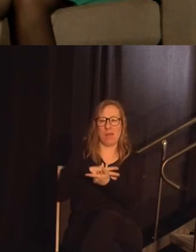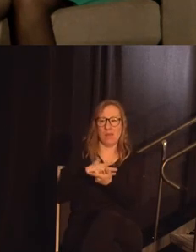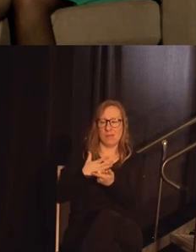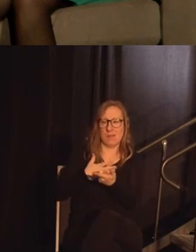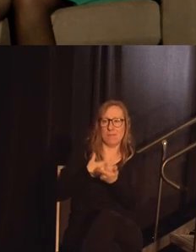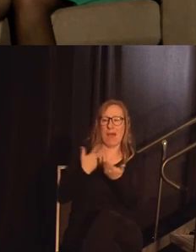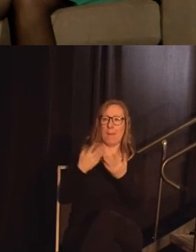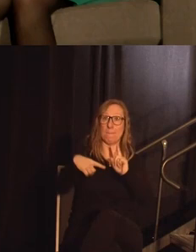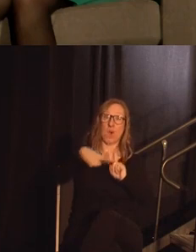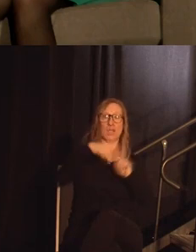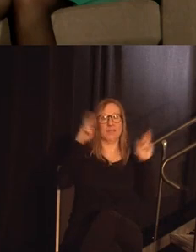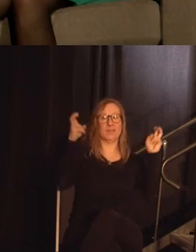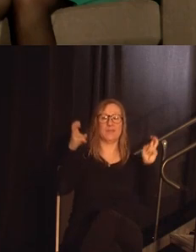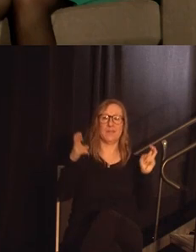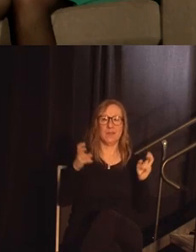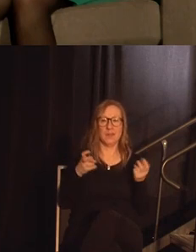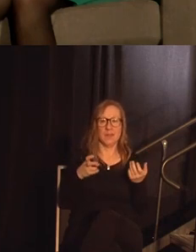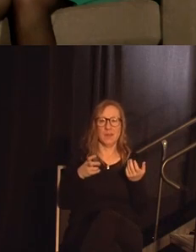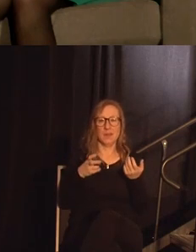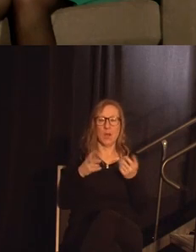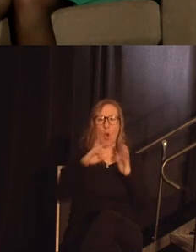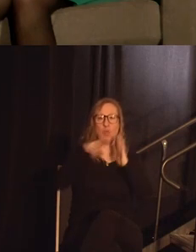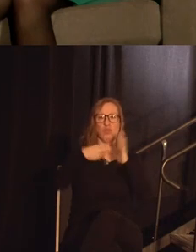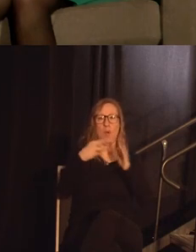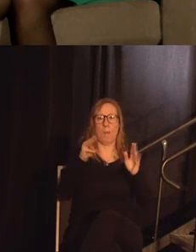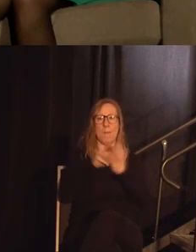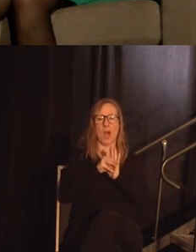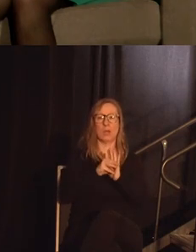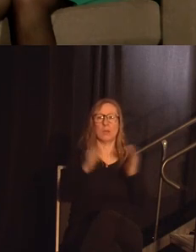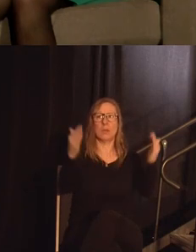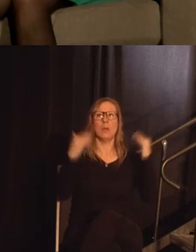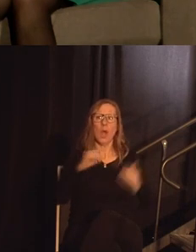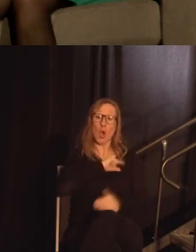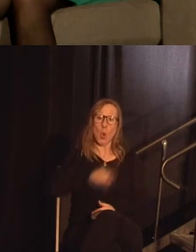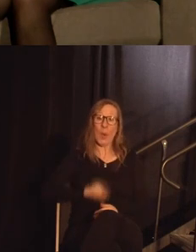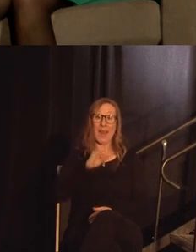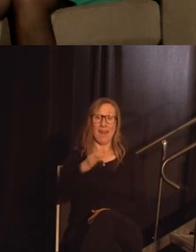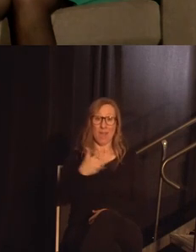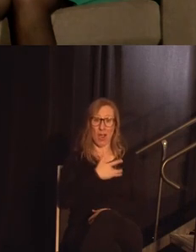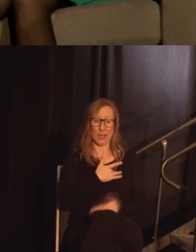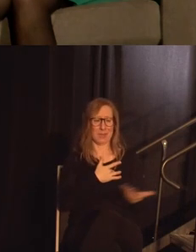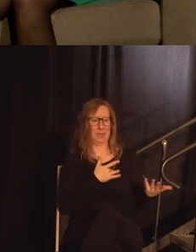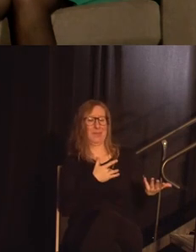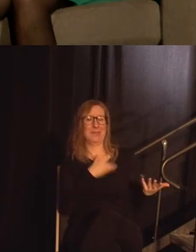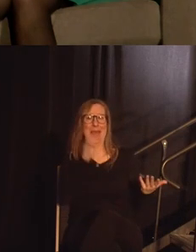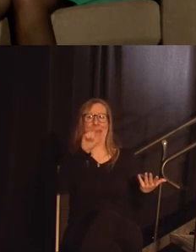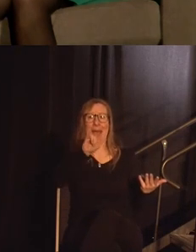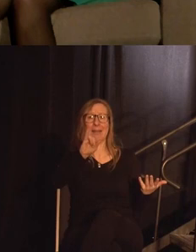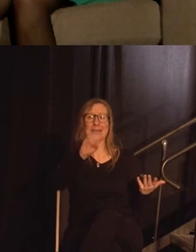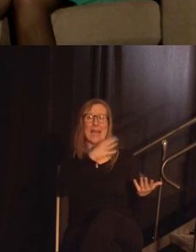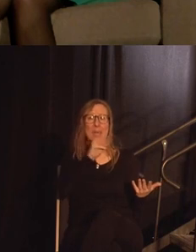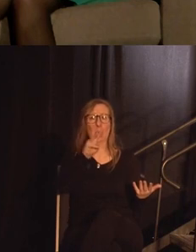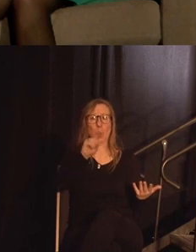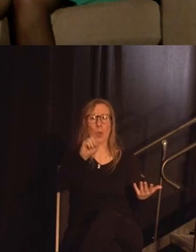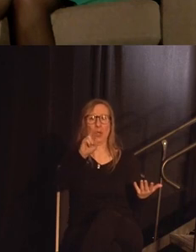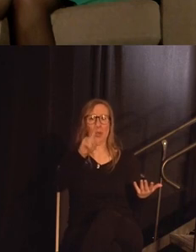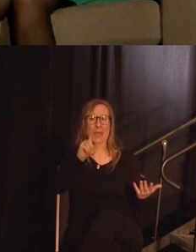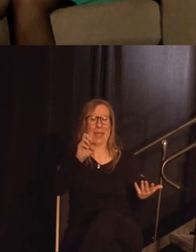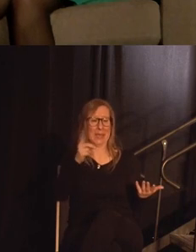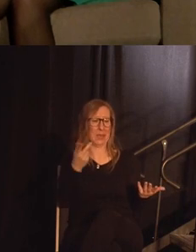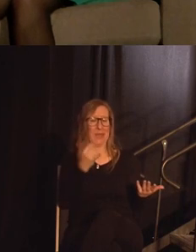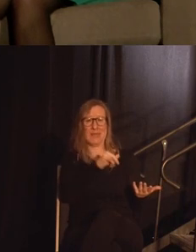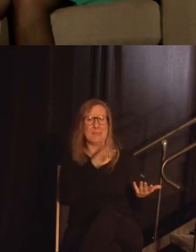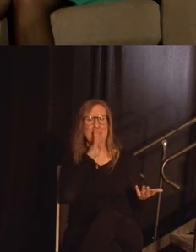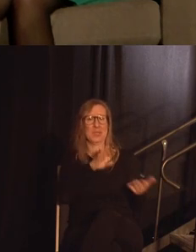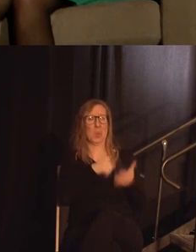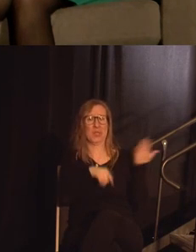The Queen of Hearts. I do not even know this bitch's deal. In Alice in Wonderland, her only personality trait is likes